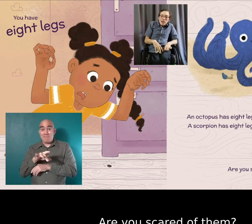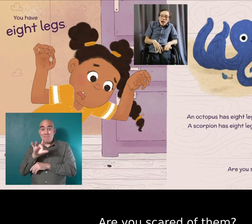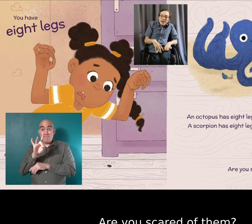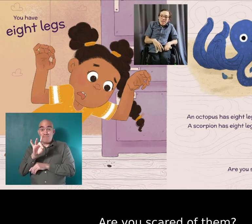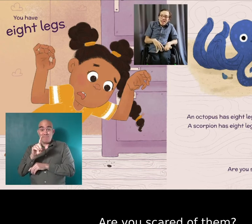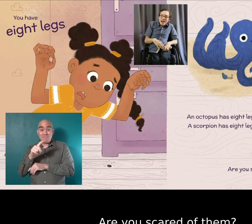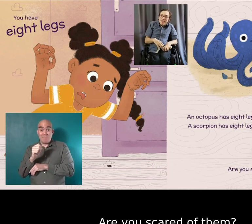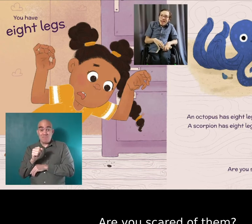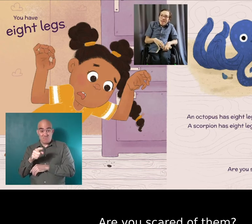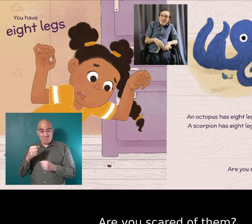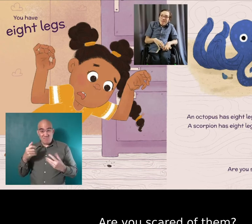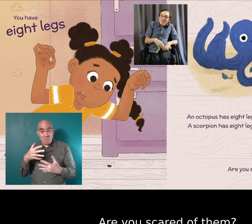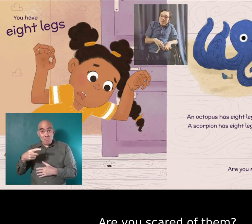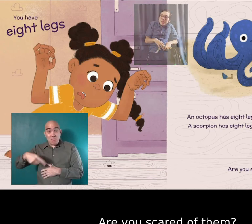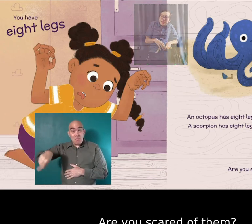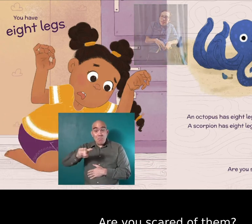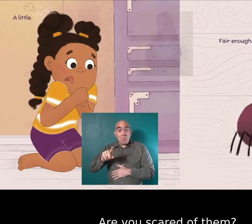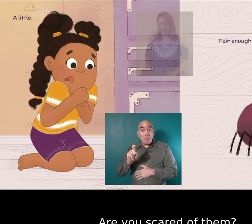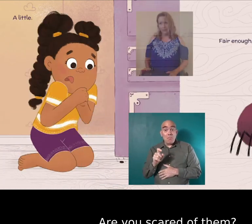Are you scared of them?